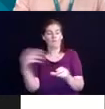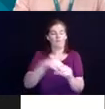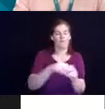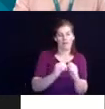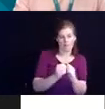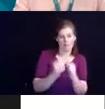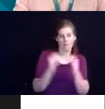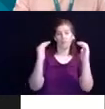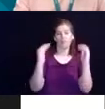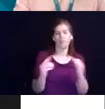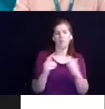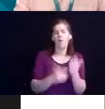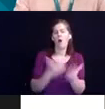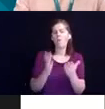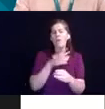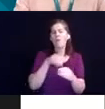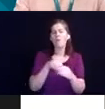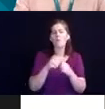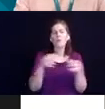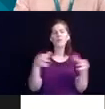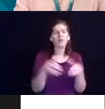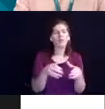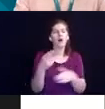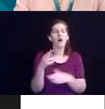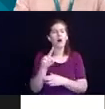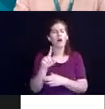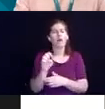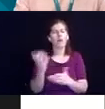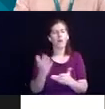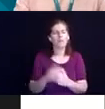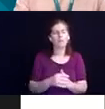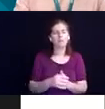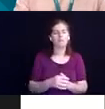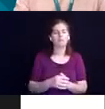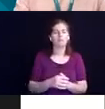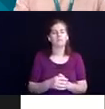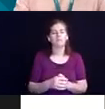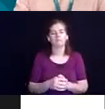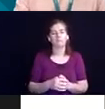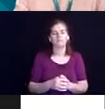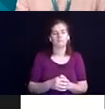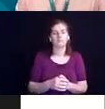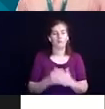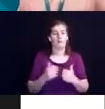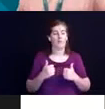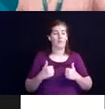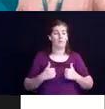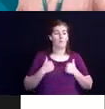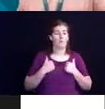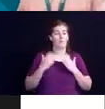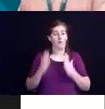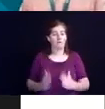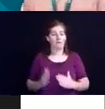So what might be included in a COVID-19 huddle specifically? Well, a resident-by-resident report with a focus